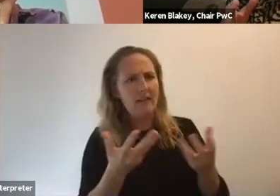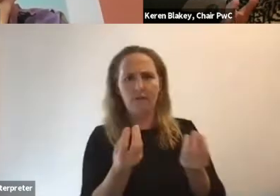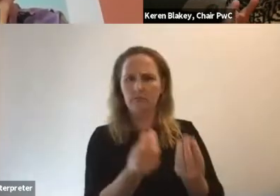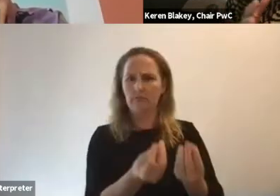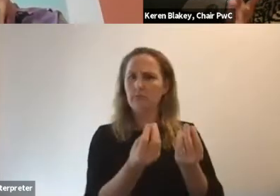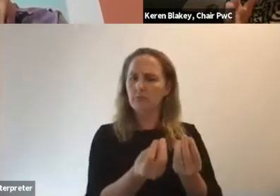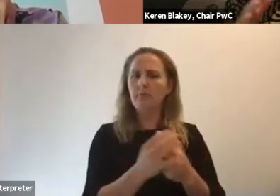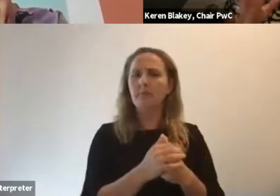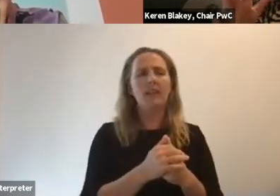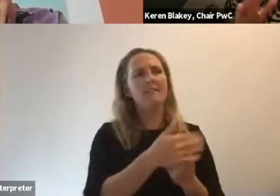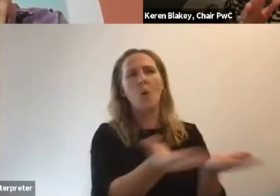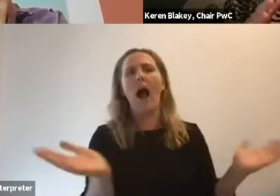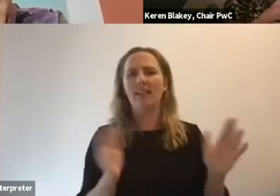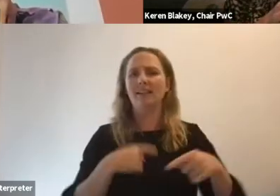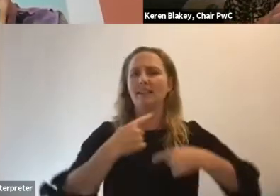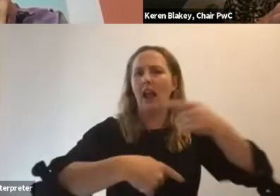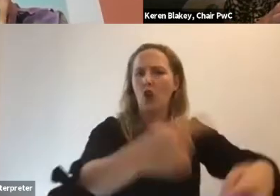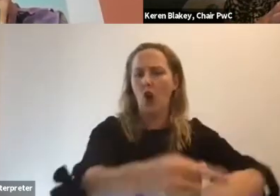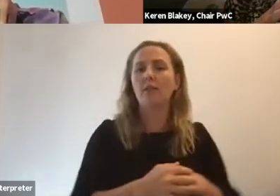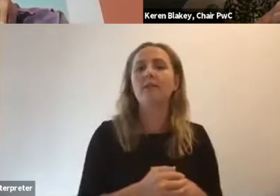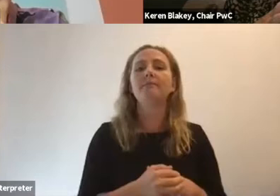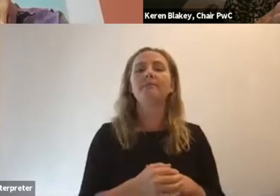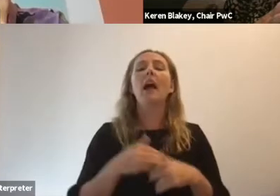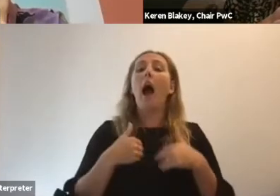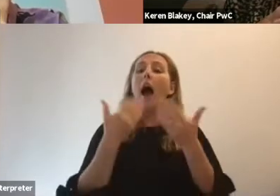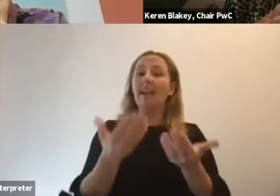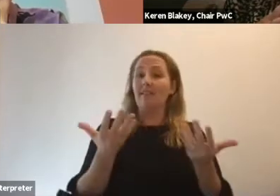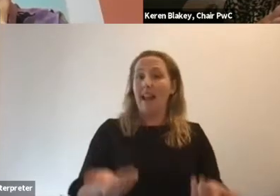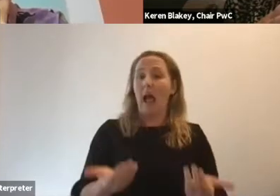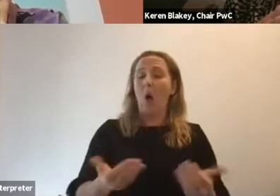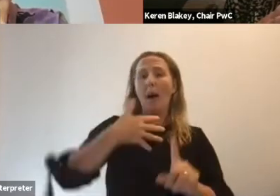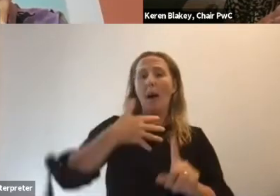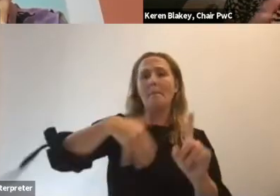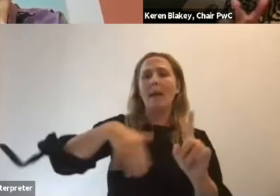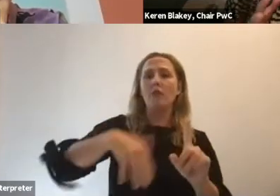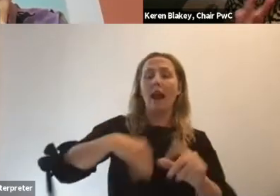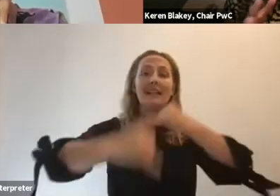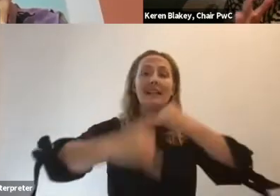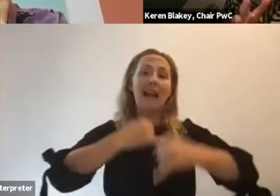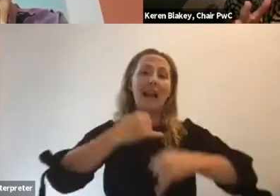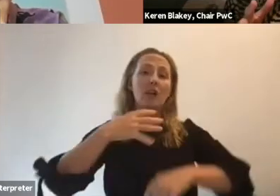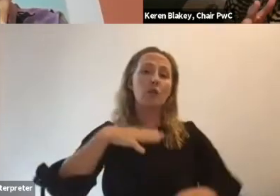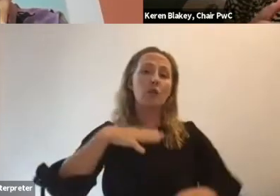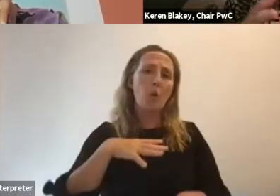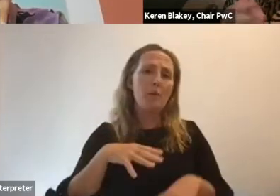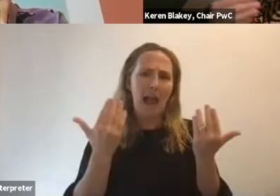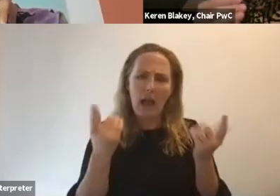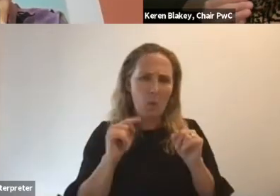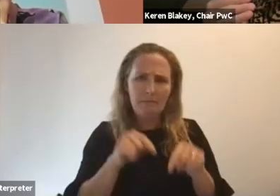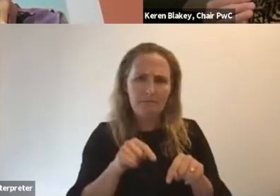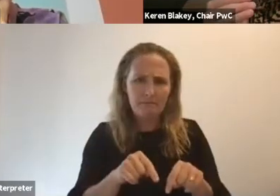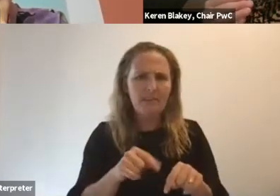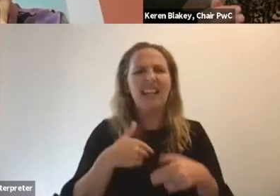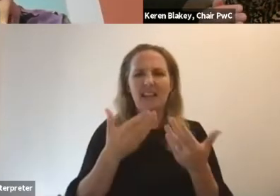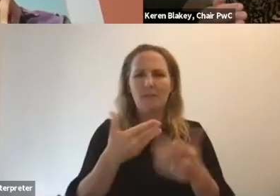on International Women's Day, just so you've got a little bit of context of the history. Then I'll just talk a little bit about today's session and what's going to